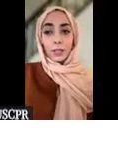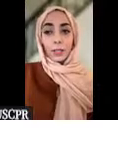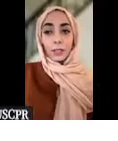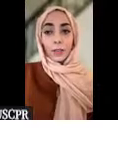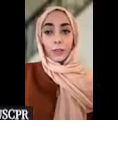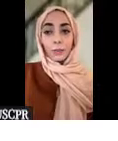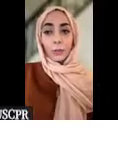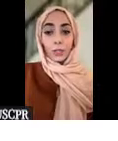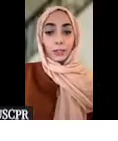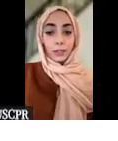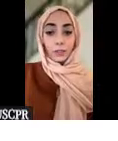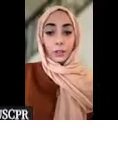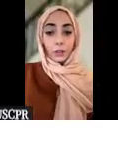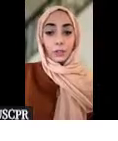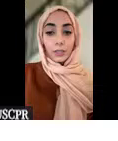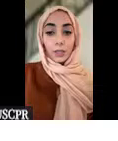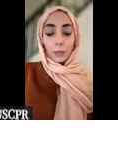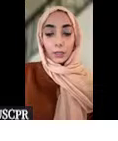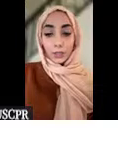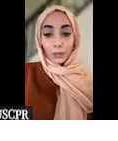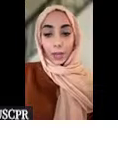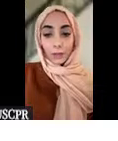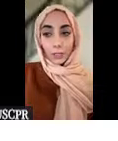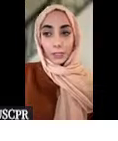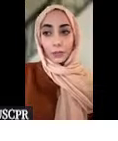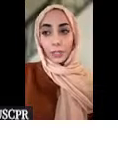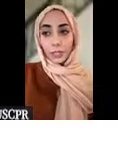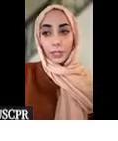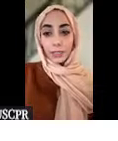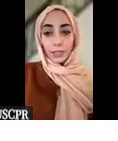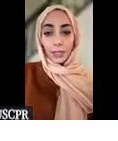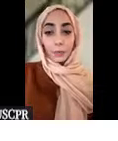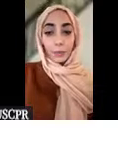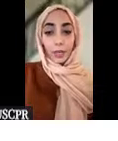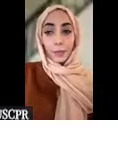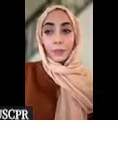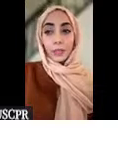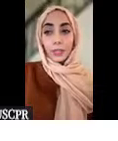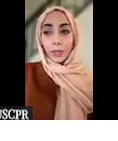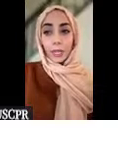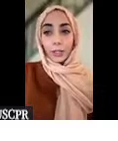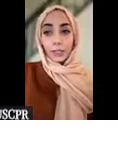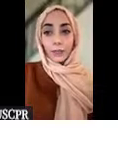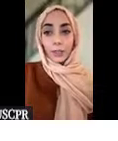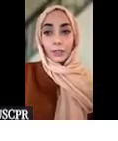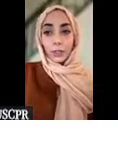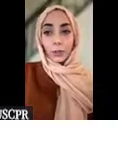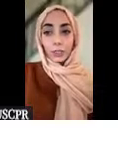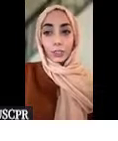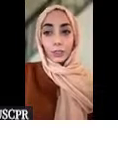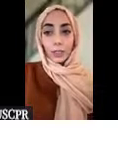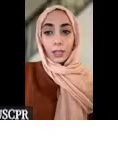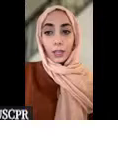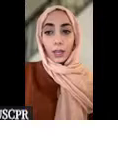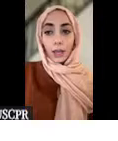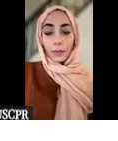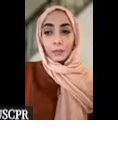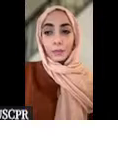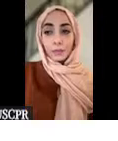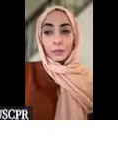is a divestment win that follows months of advocacy and organizing led by the Bay Area Divest Coalition,